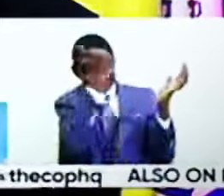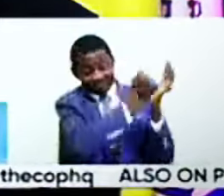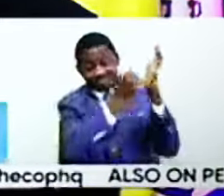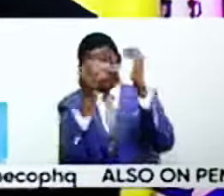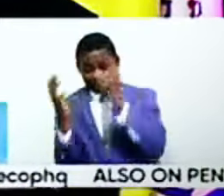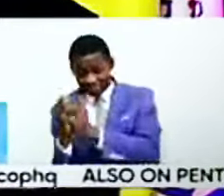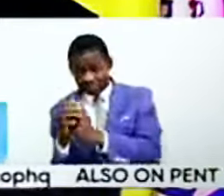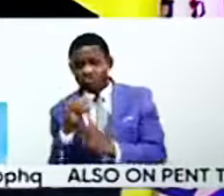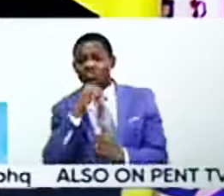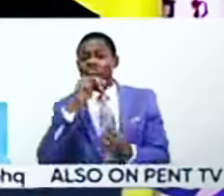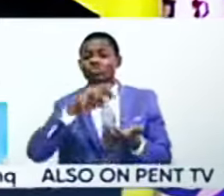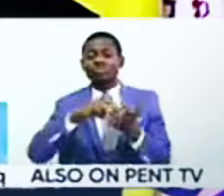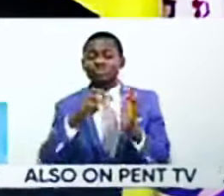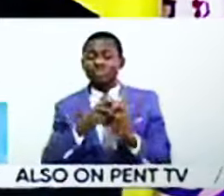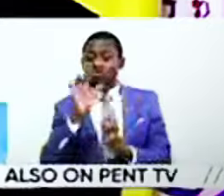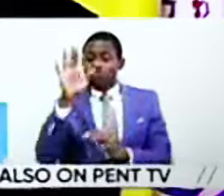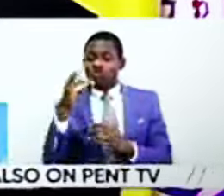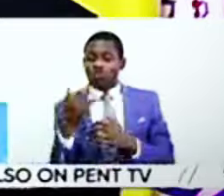feelings.